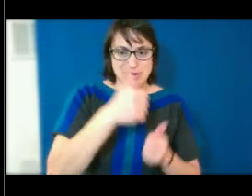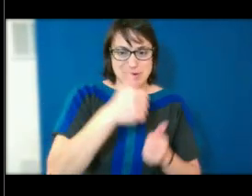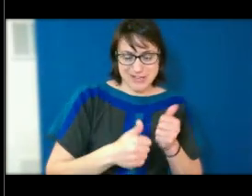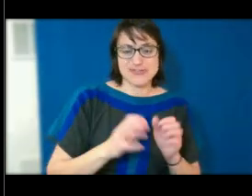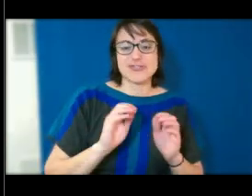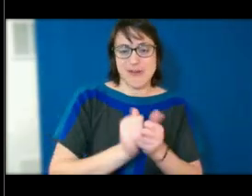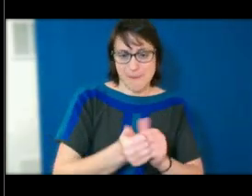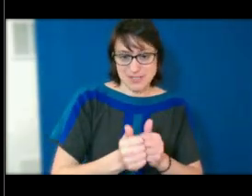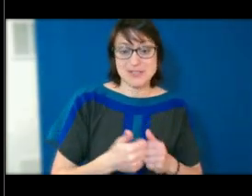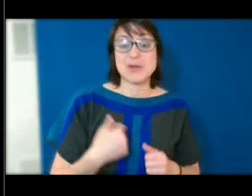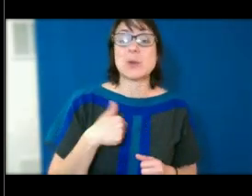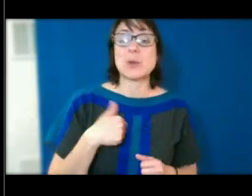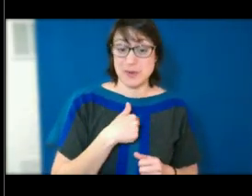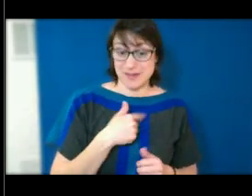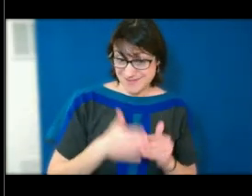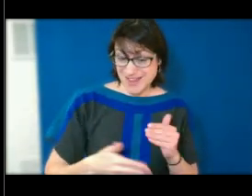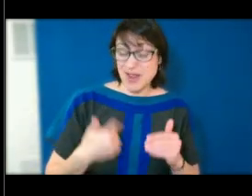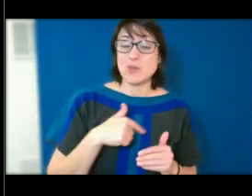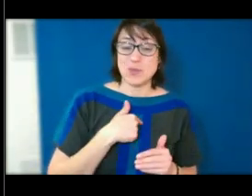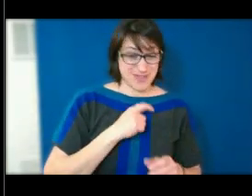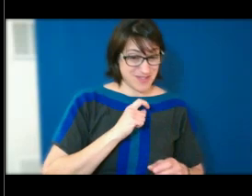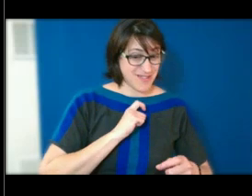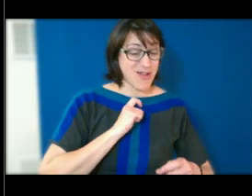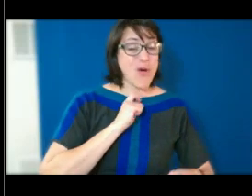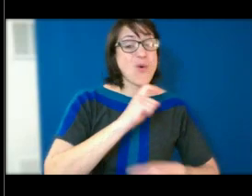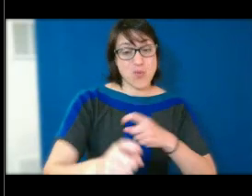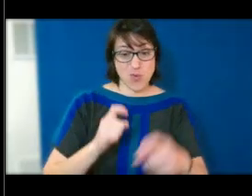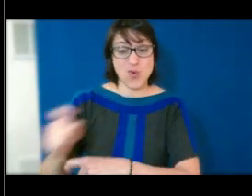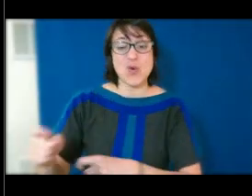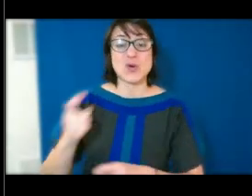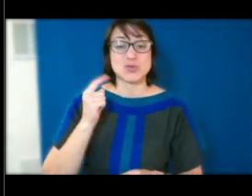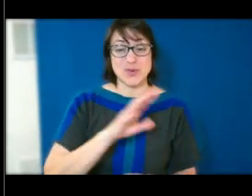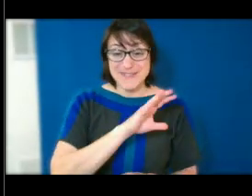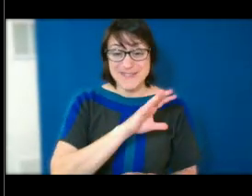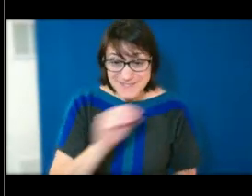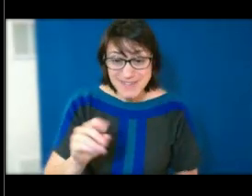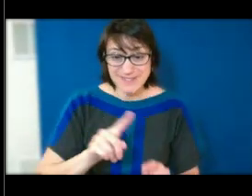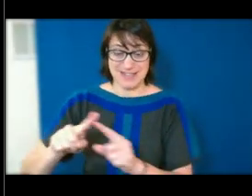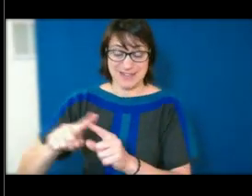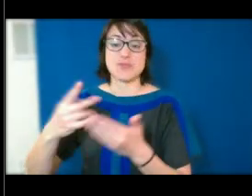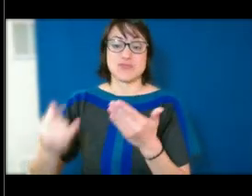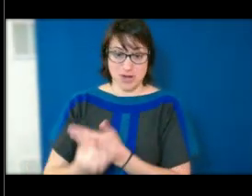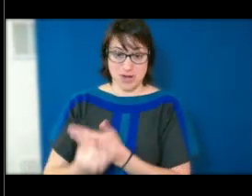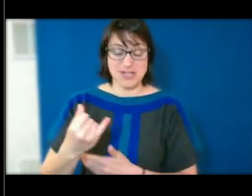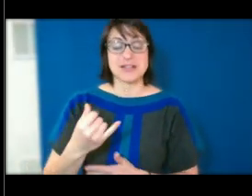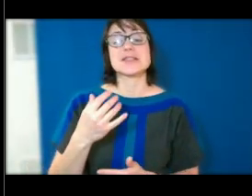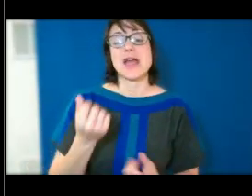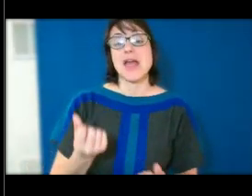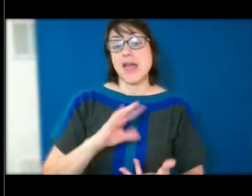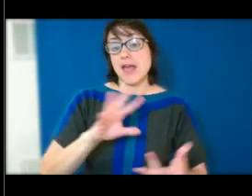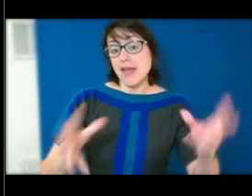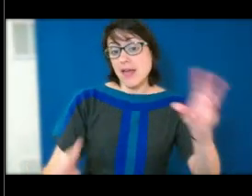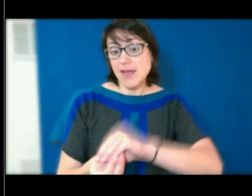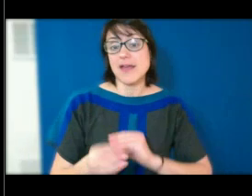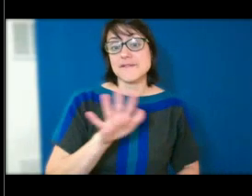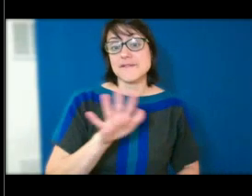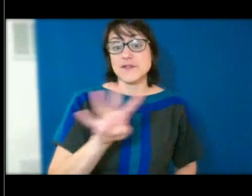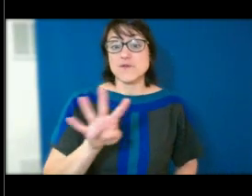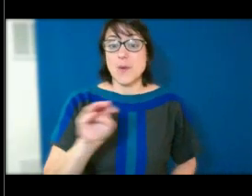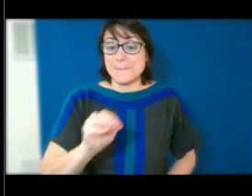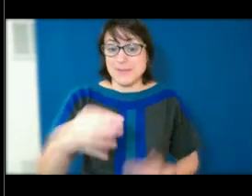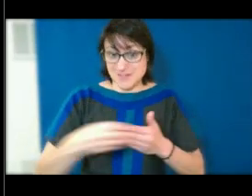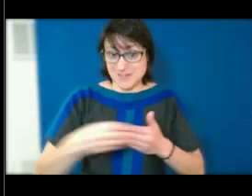awarding 50 projects, and approximately $54 million went straight into those projects. This includes 21